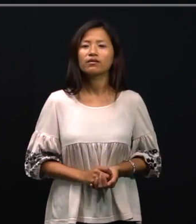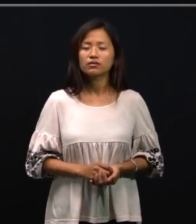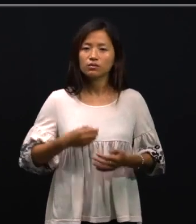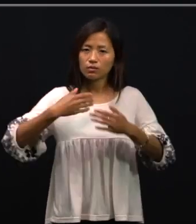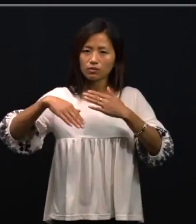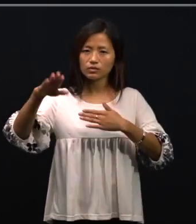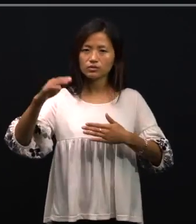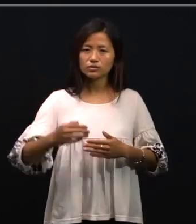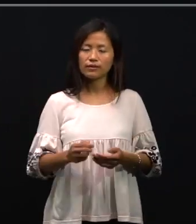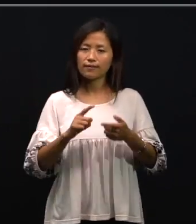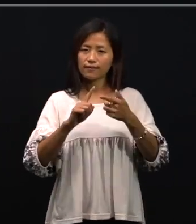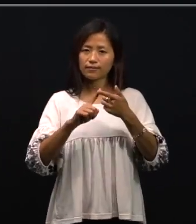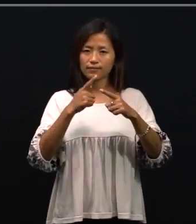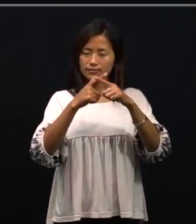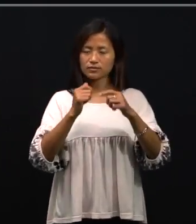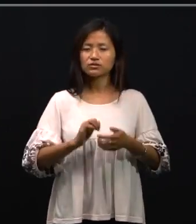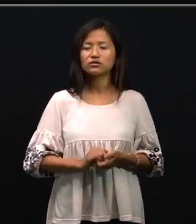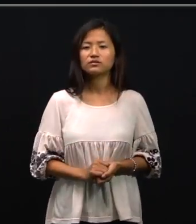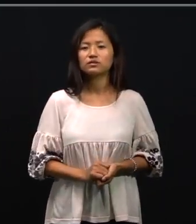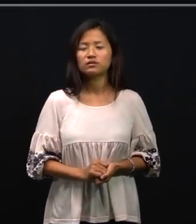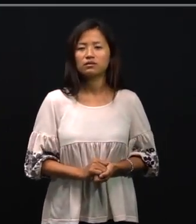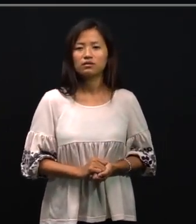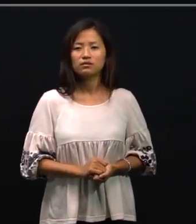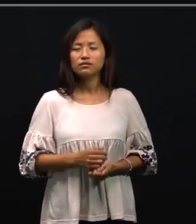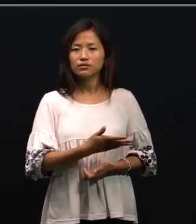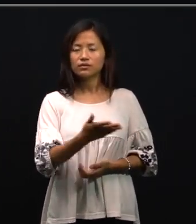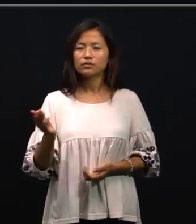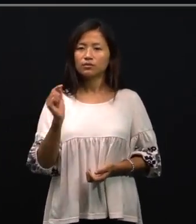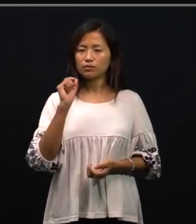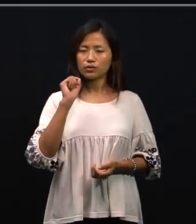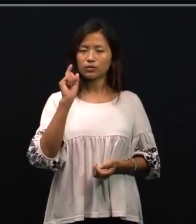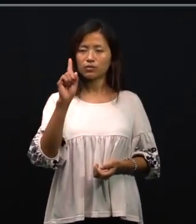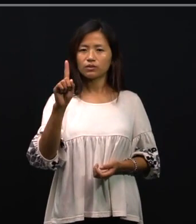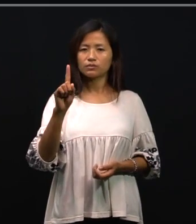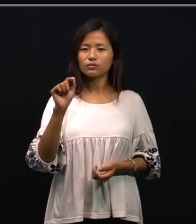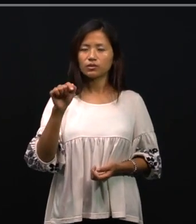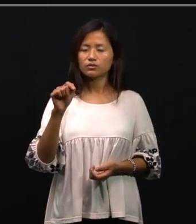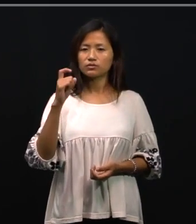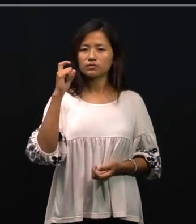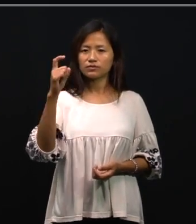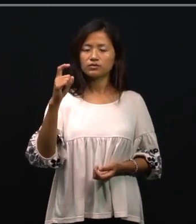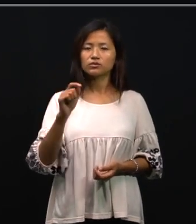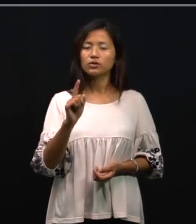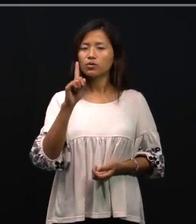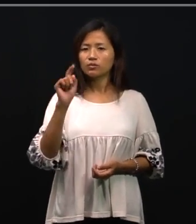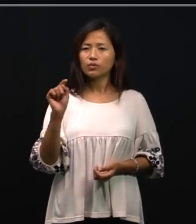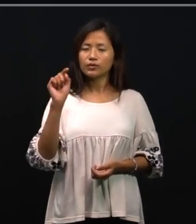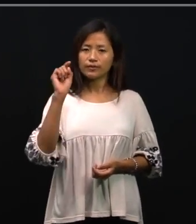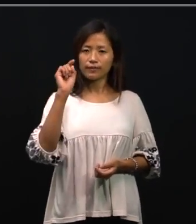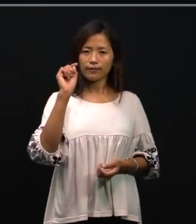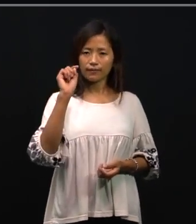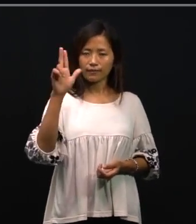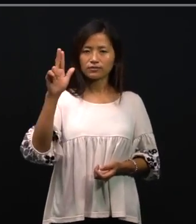into extinction. So it is said that there are about 1.7 to 1.8 millions of plants,